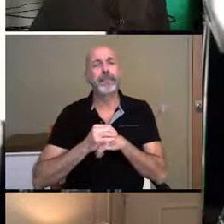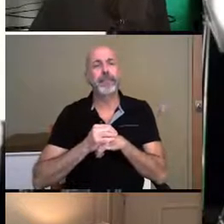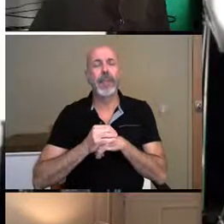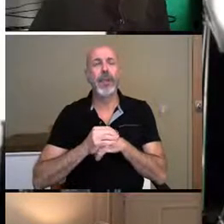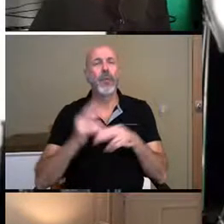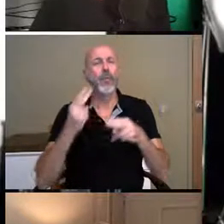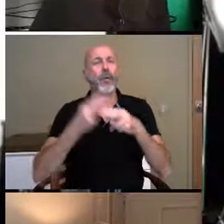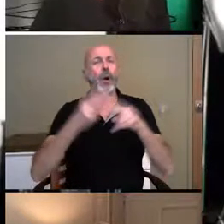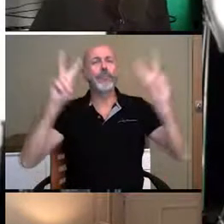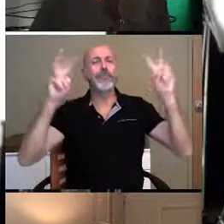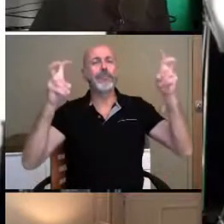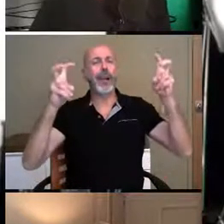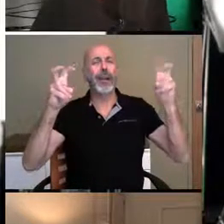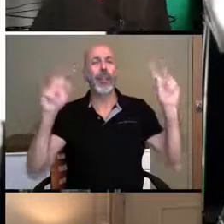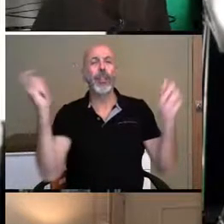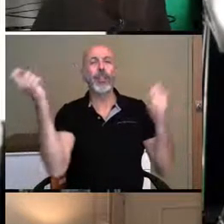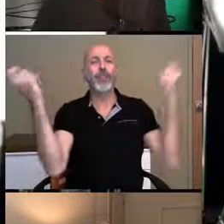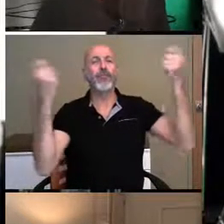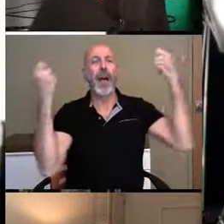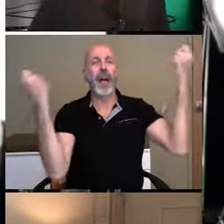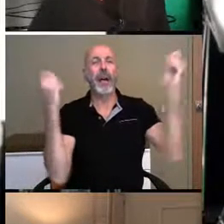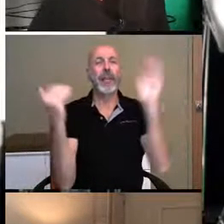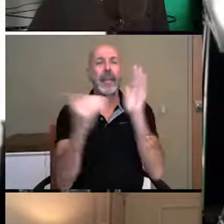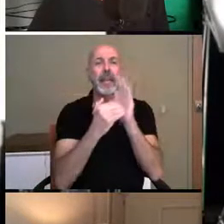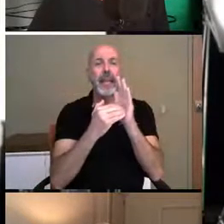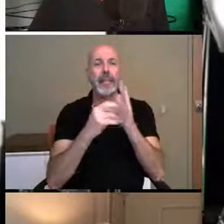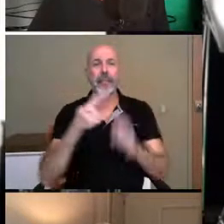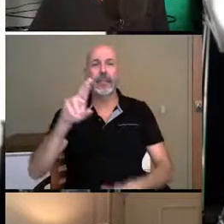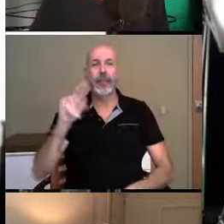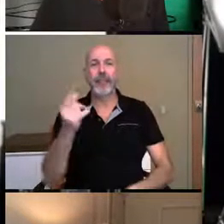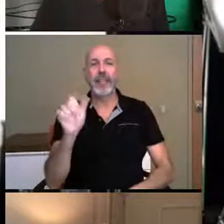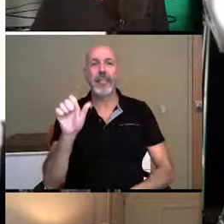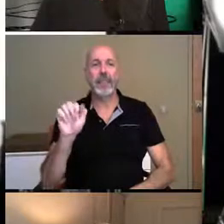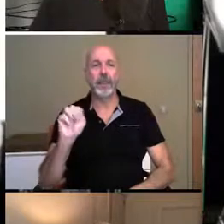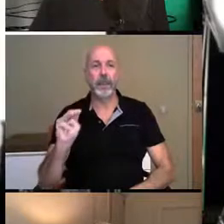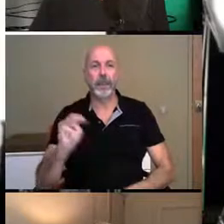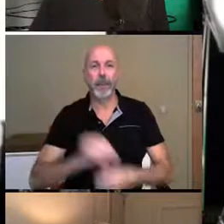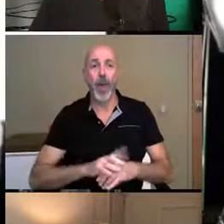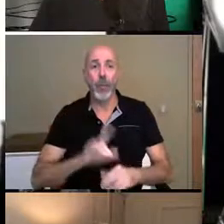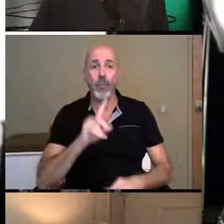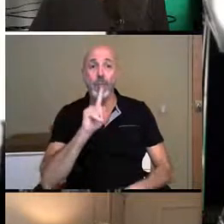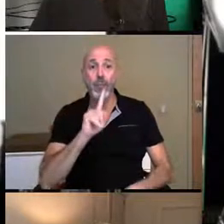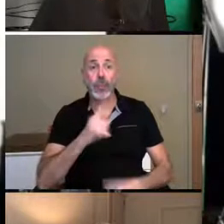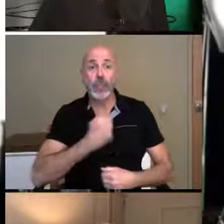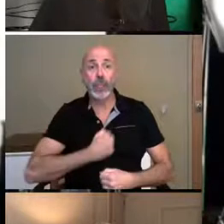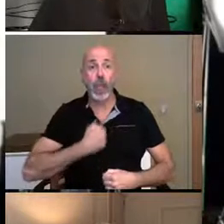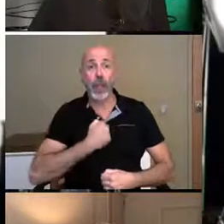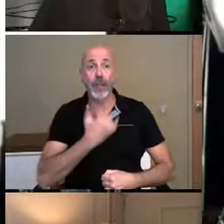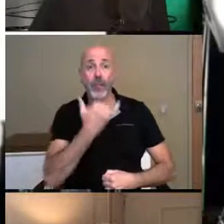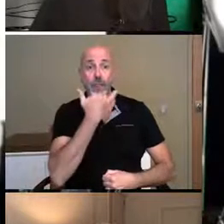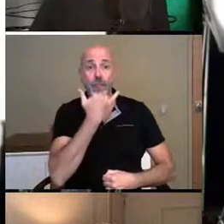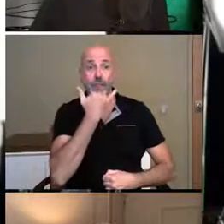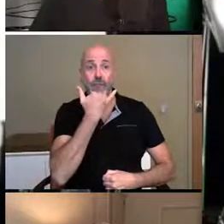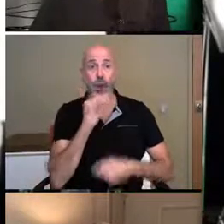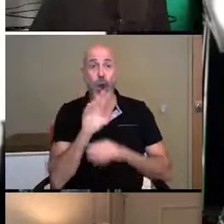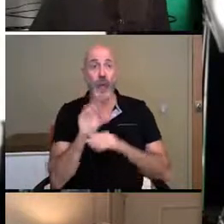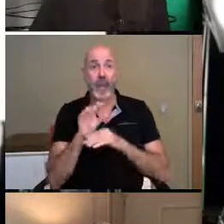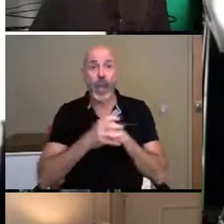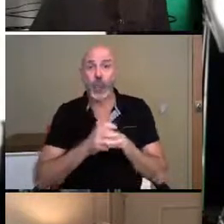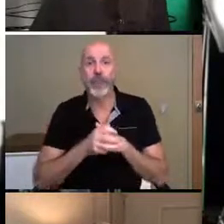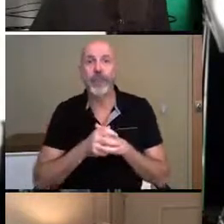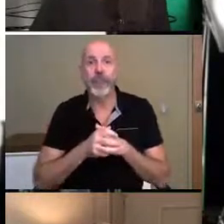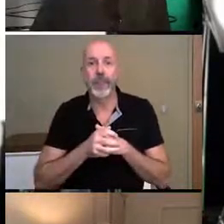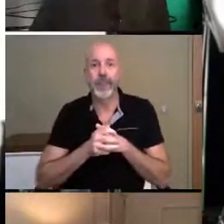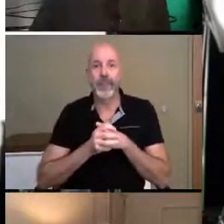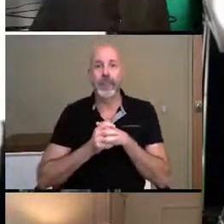heralded as the rally against racism. Oops, I'm showing the wrong video. Just a second. I mean, I was moving the